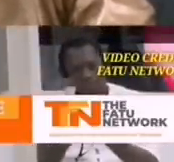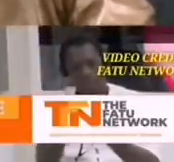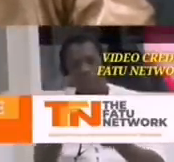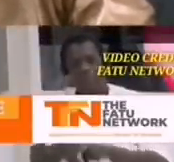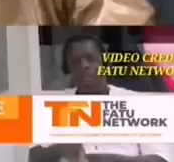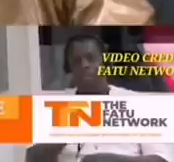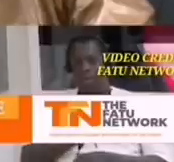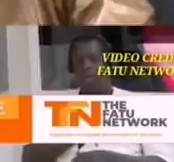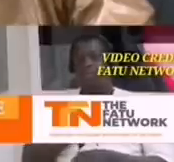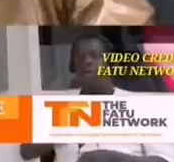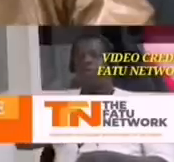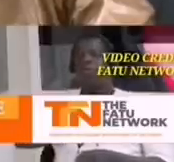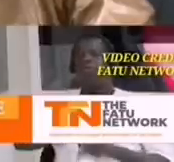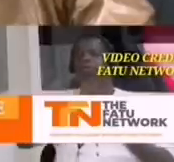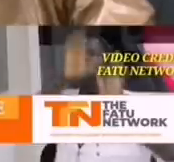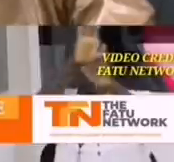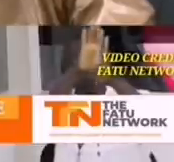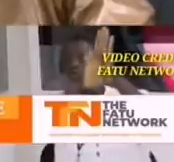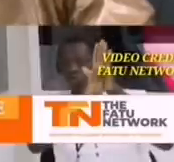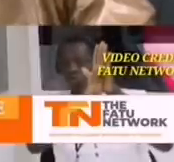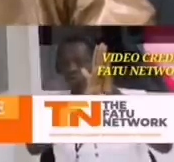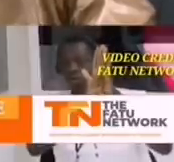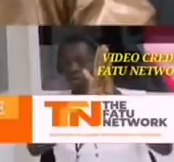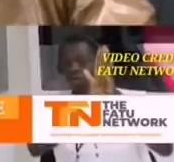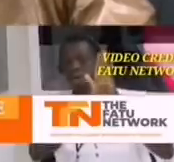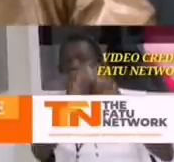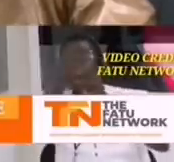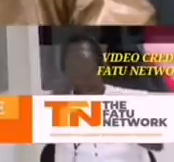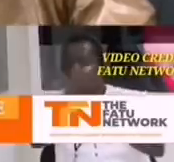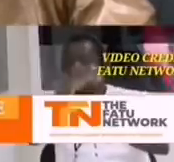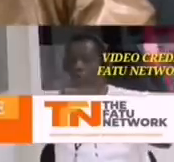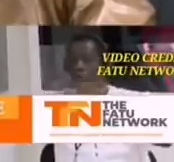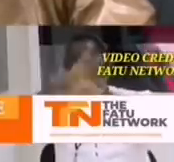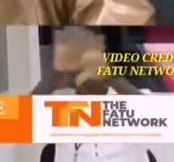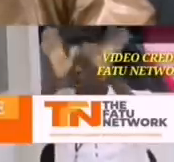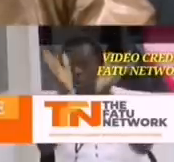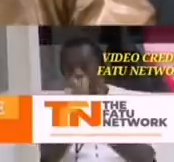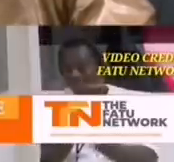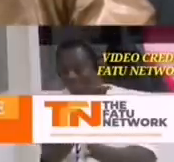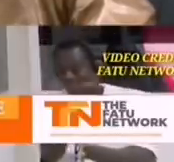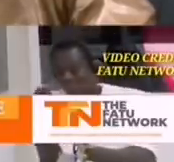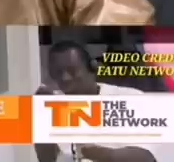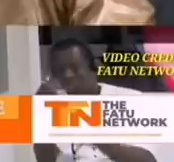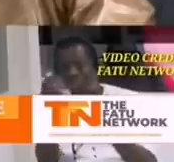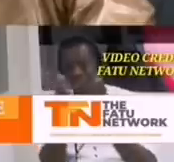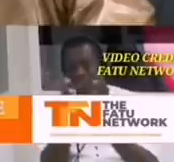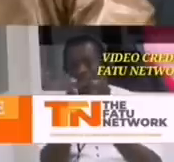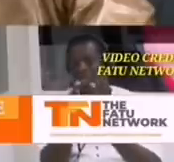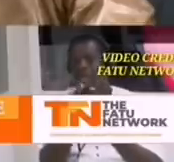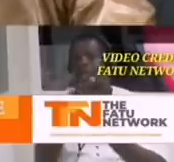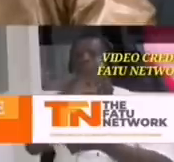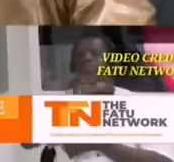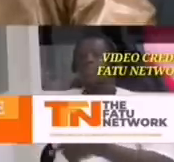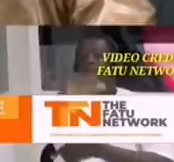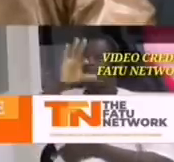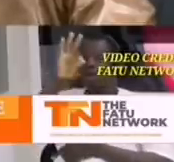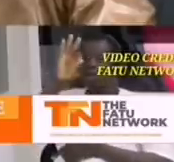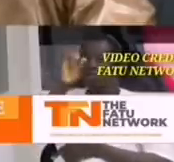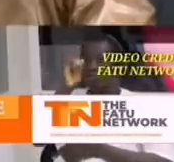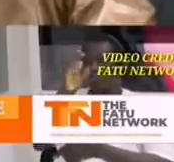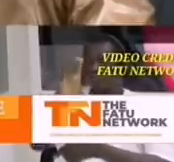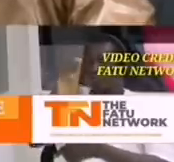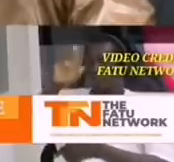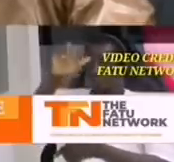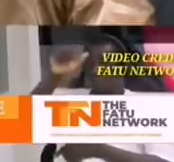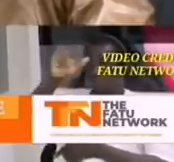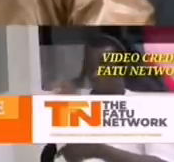gave the chance to Yankuba Toure to testify. Yankuba denies receiving singate orders in his